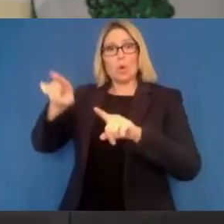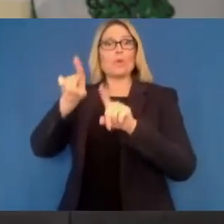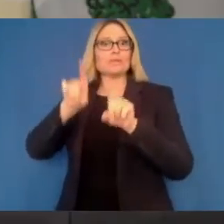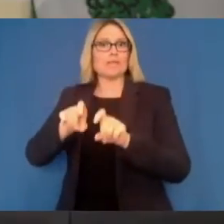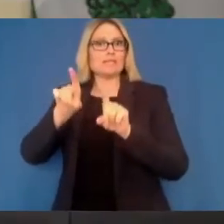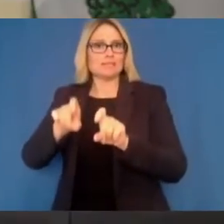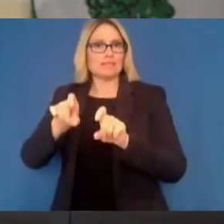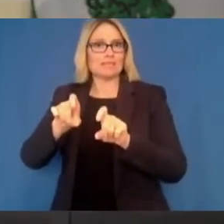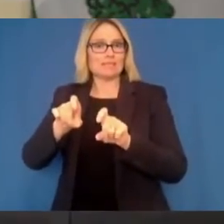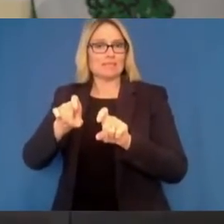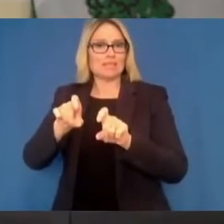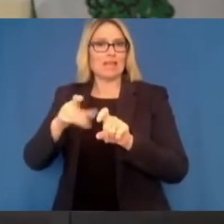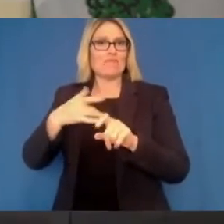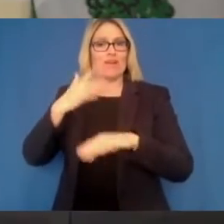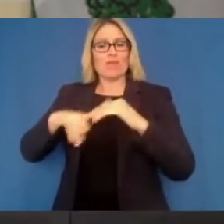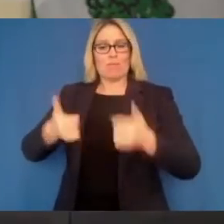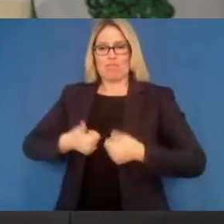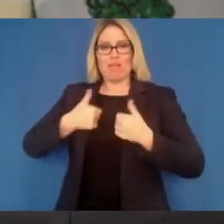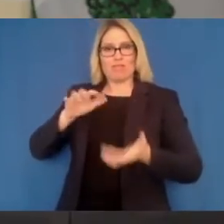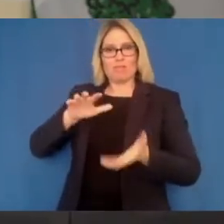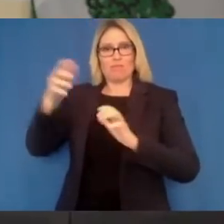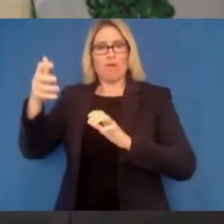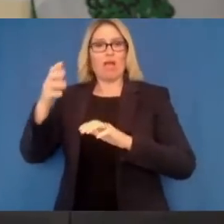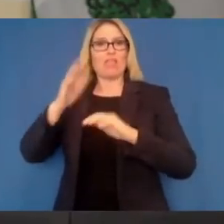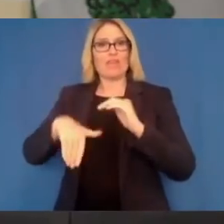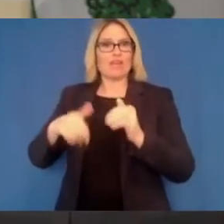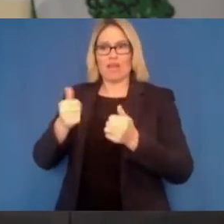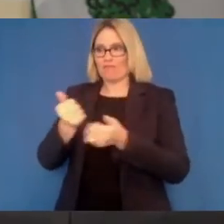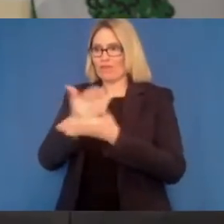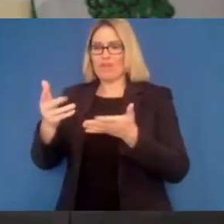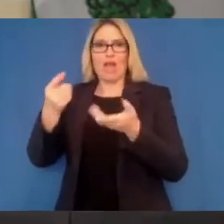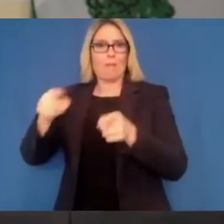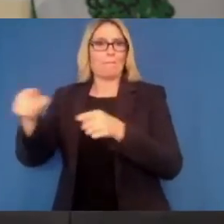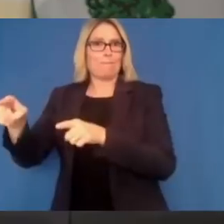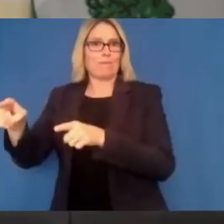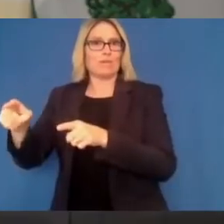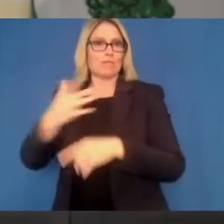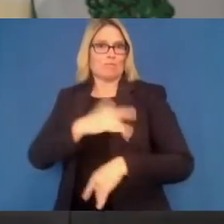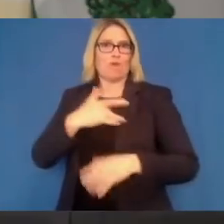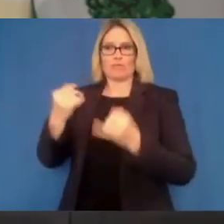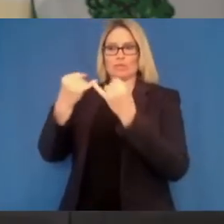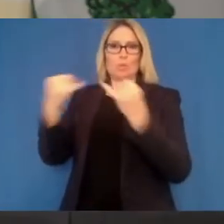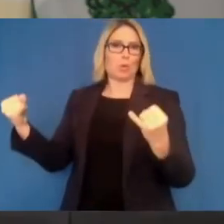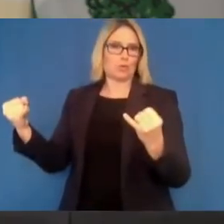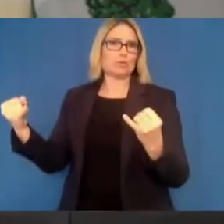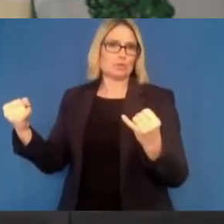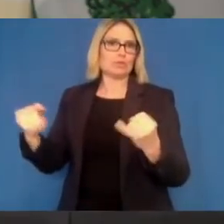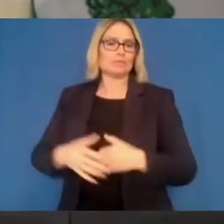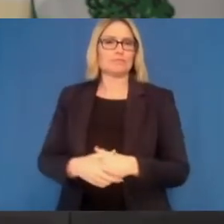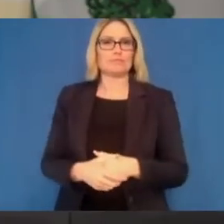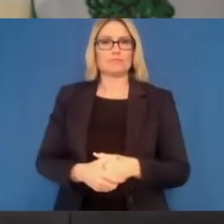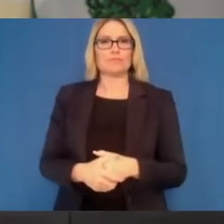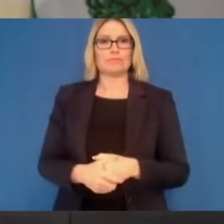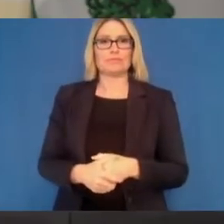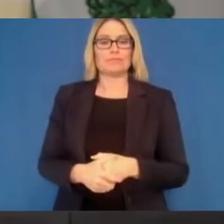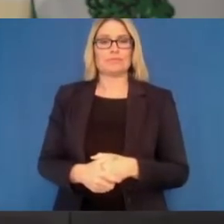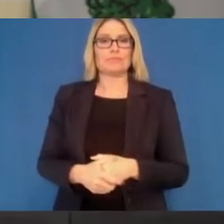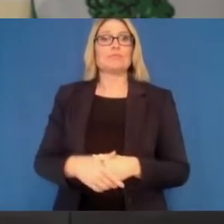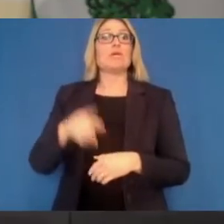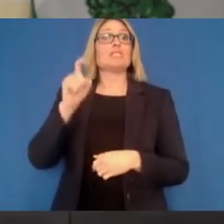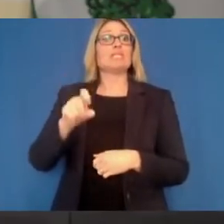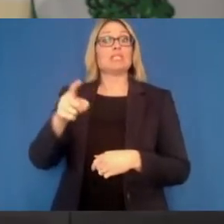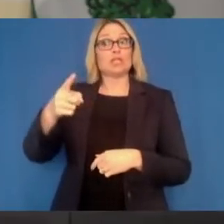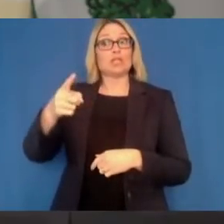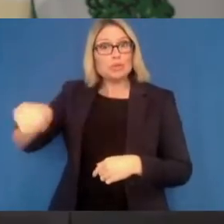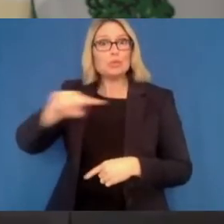of a disruption than a circuit breaker or where we find ourselves in this province currently. We need your full attention